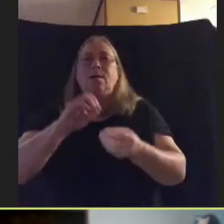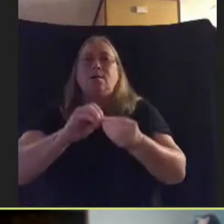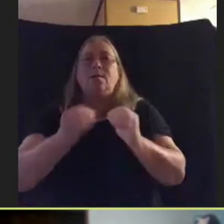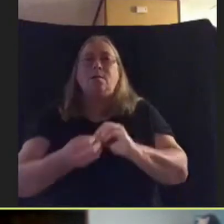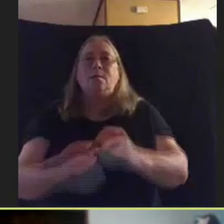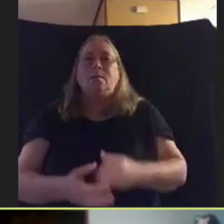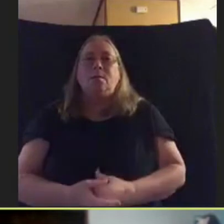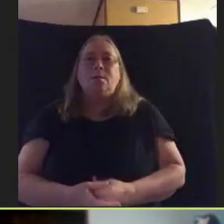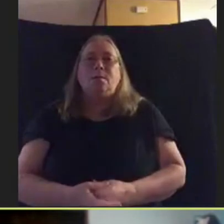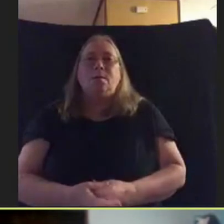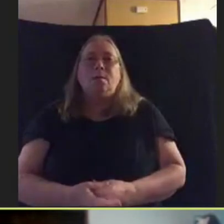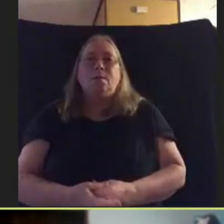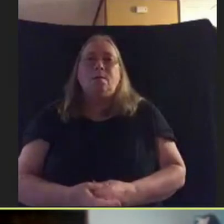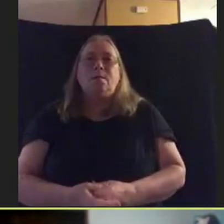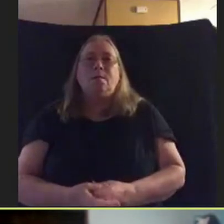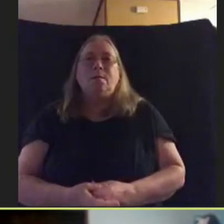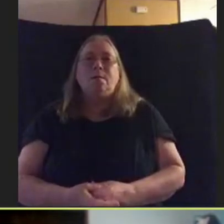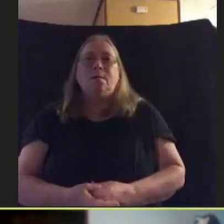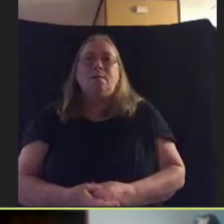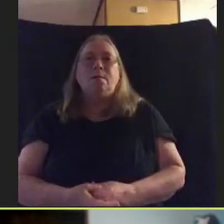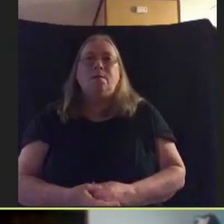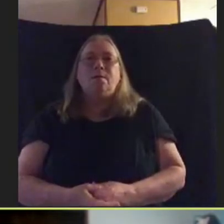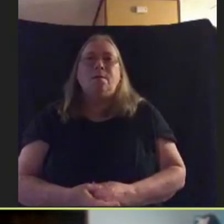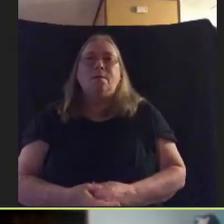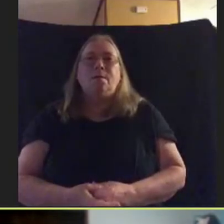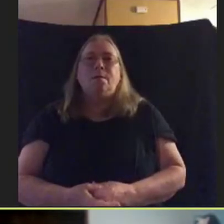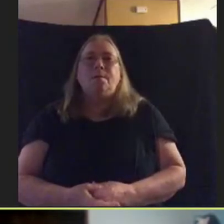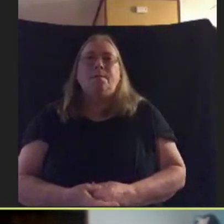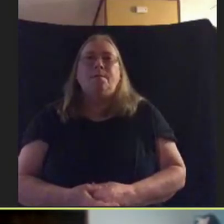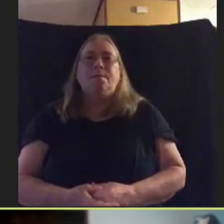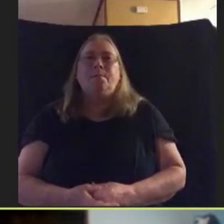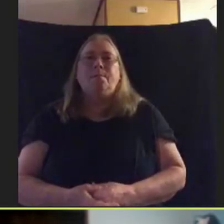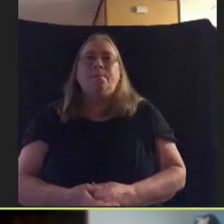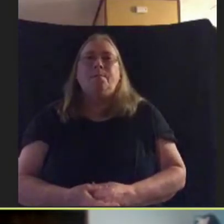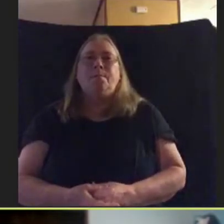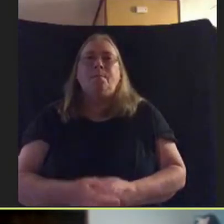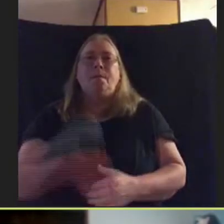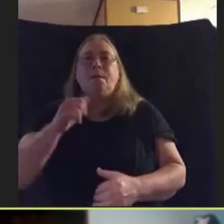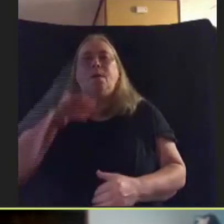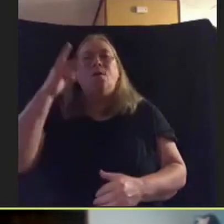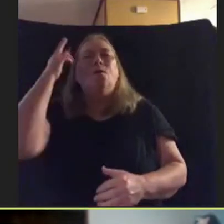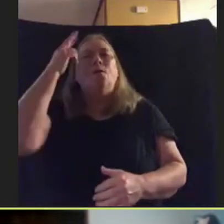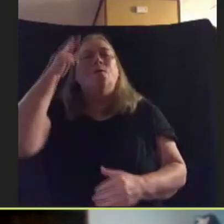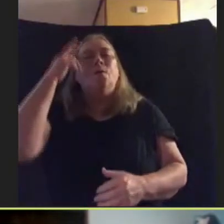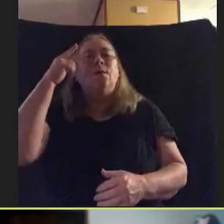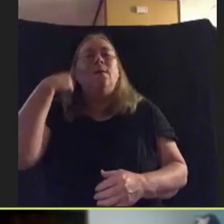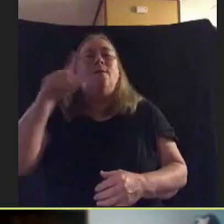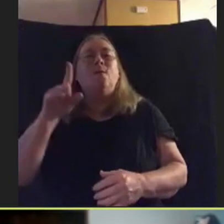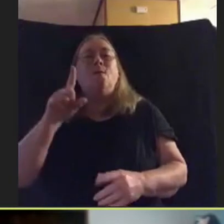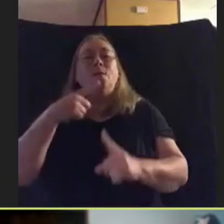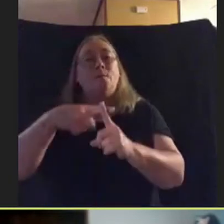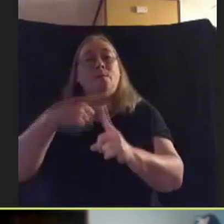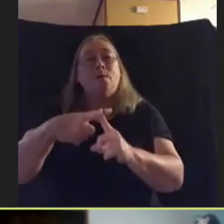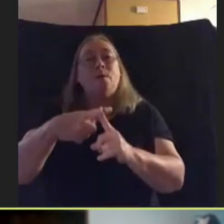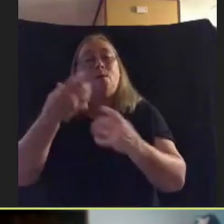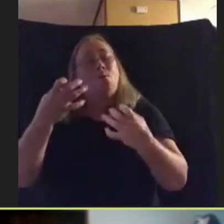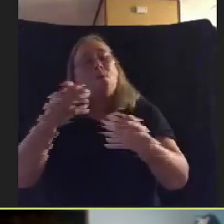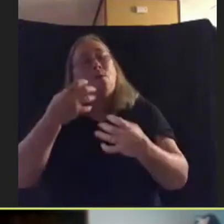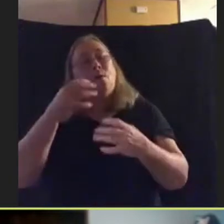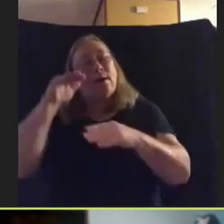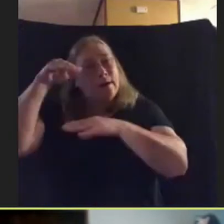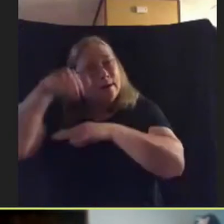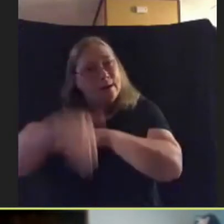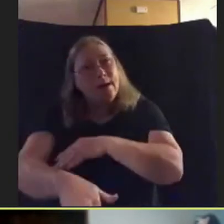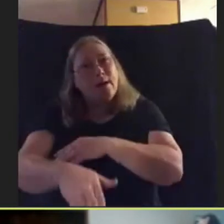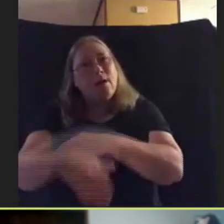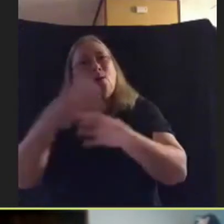remember, is the reason we want cases to go down, the reason we want to see those